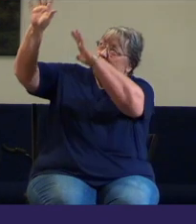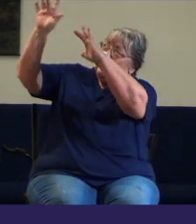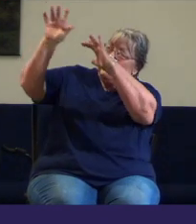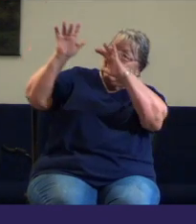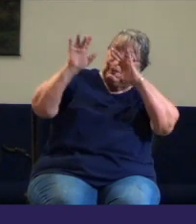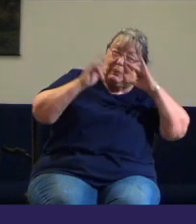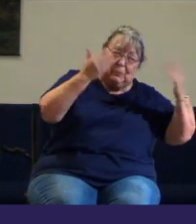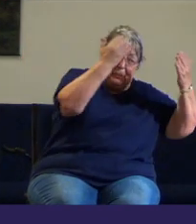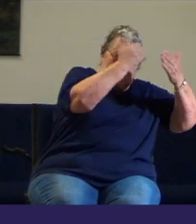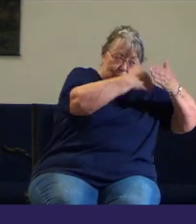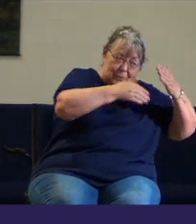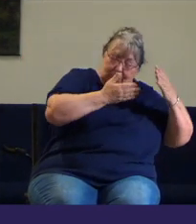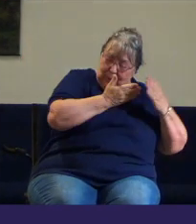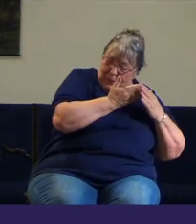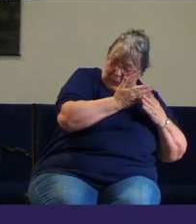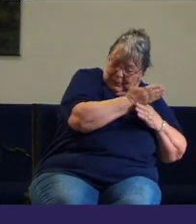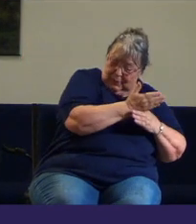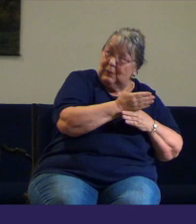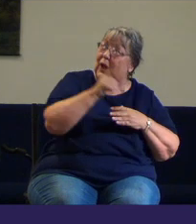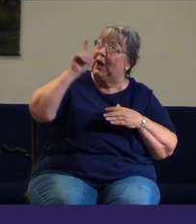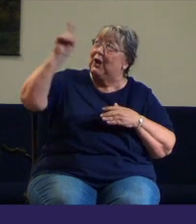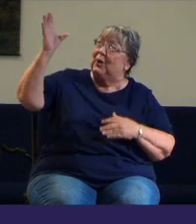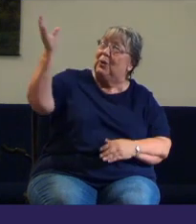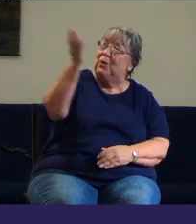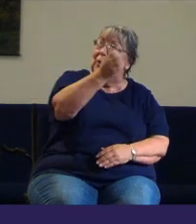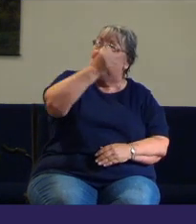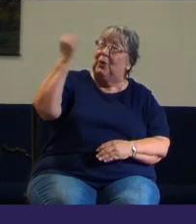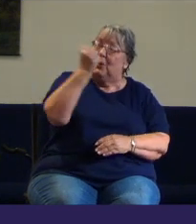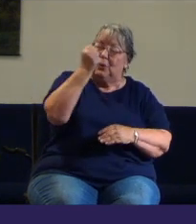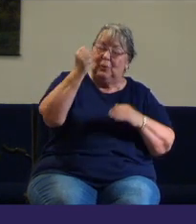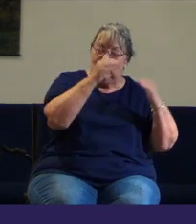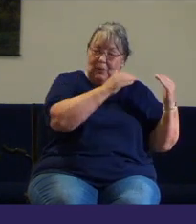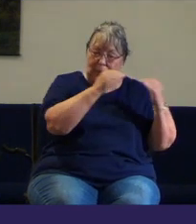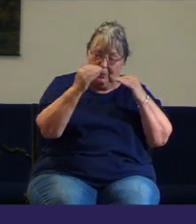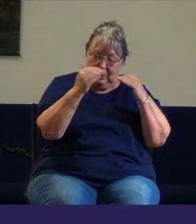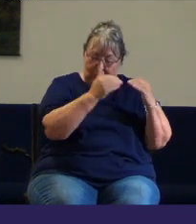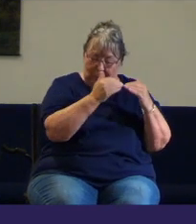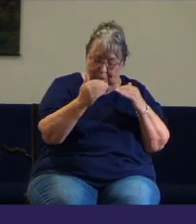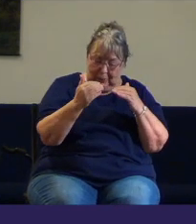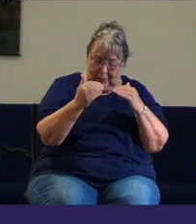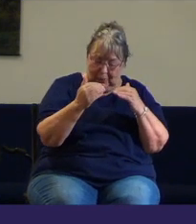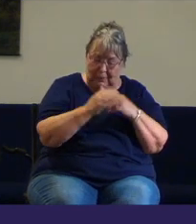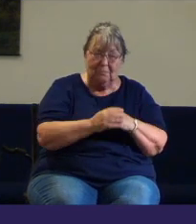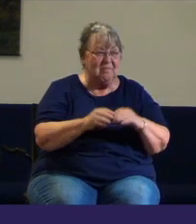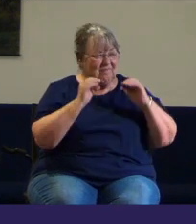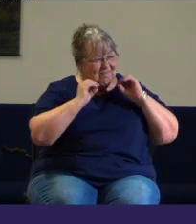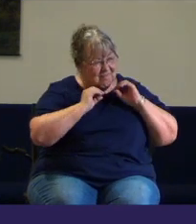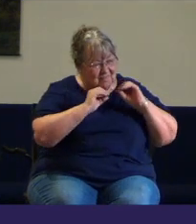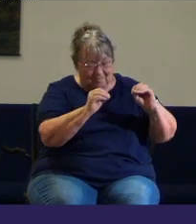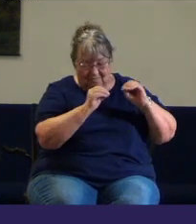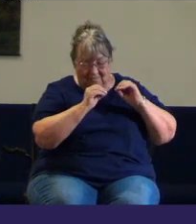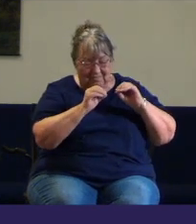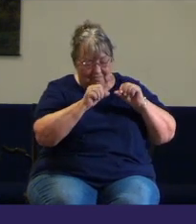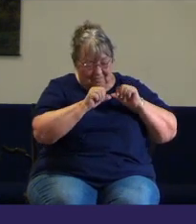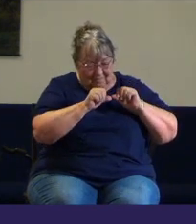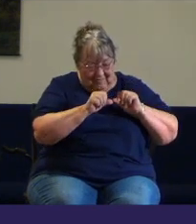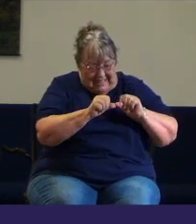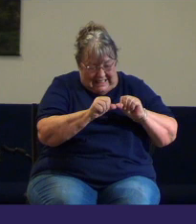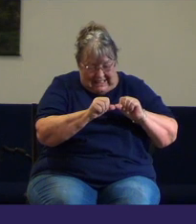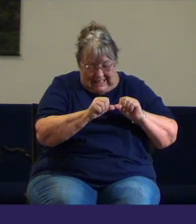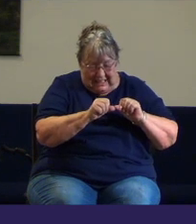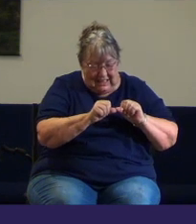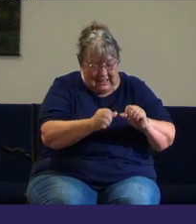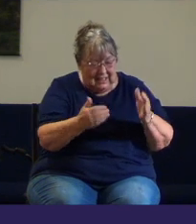the shadows, you win every battle. Nothing can stand against